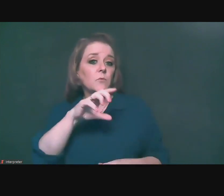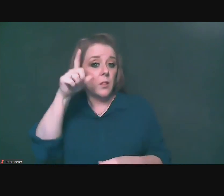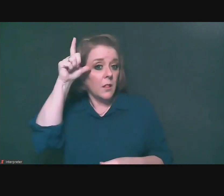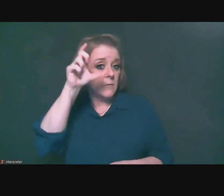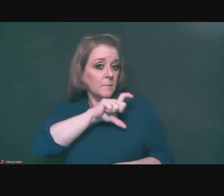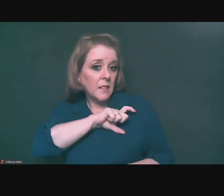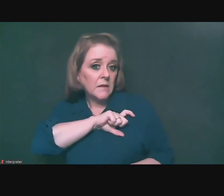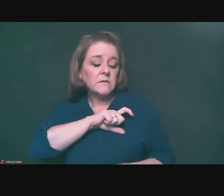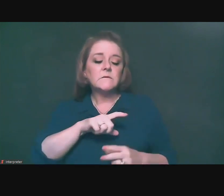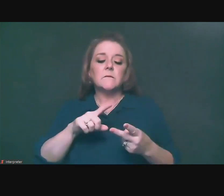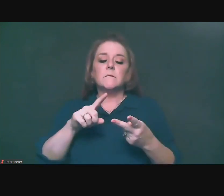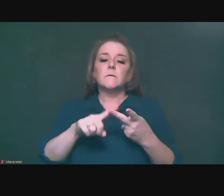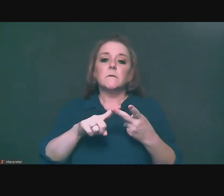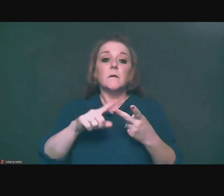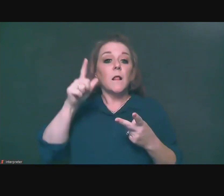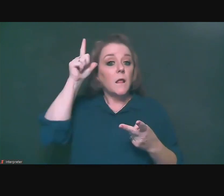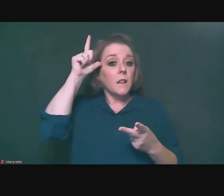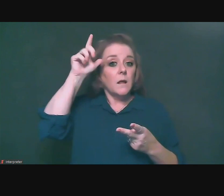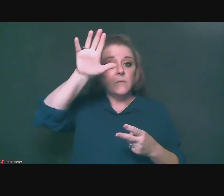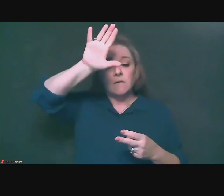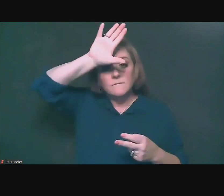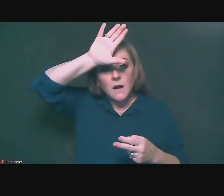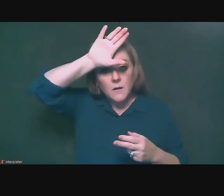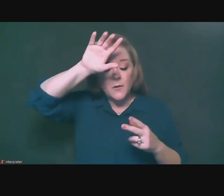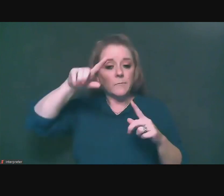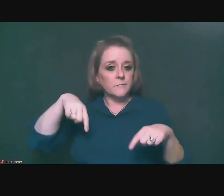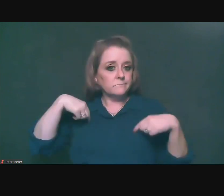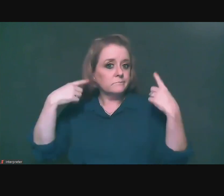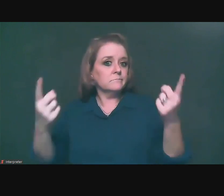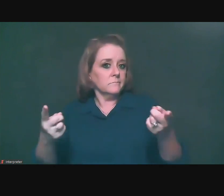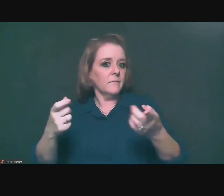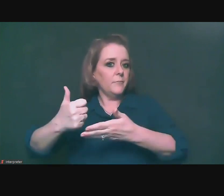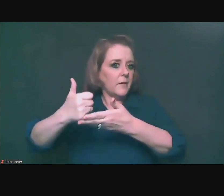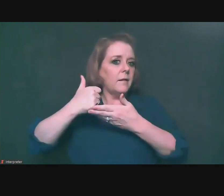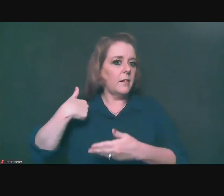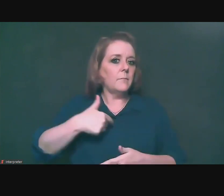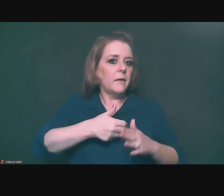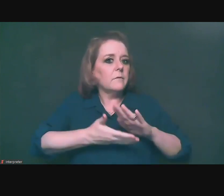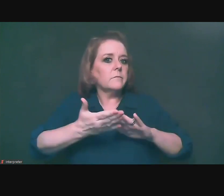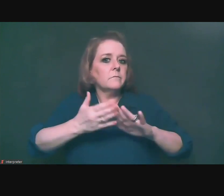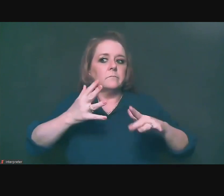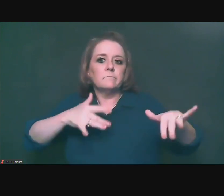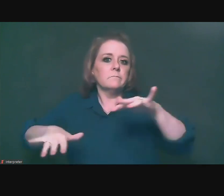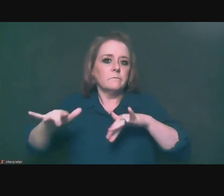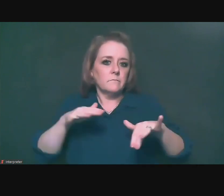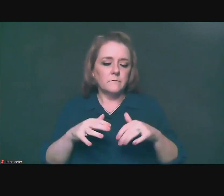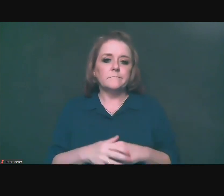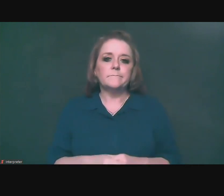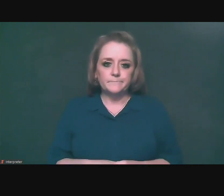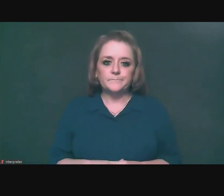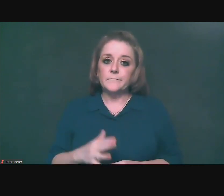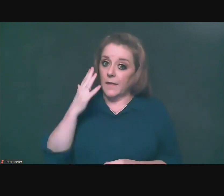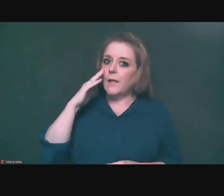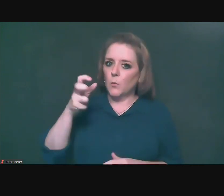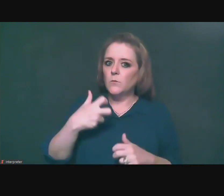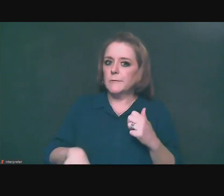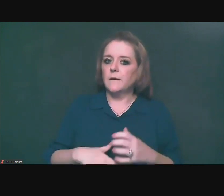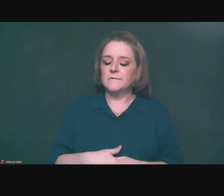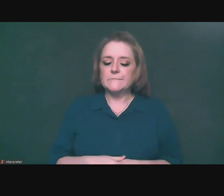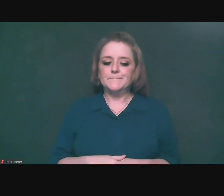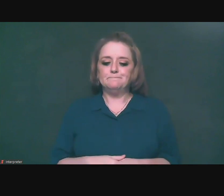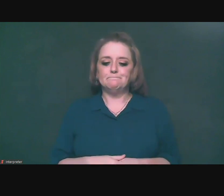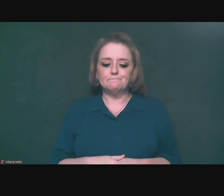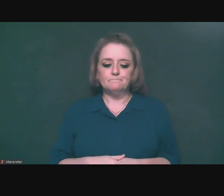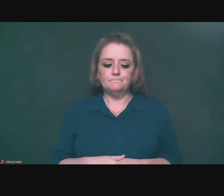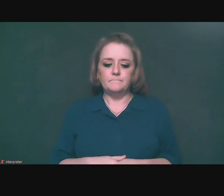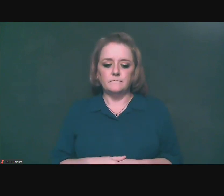Lubbock Fire Rescue, who have helped us during these periods of quarantine that have been difficult at times. The nice